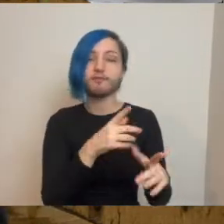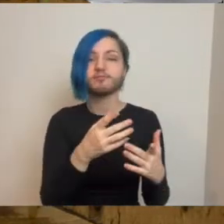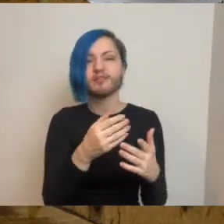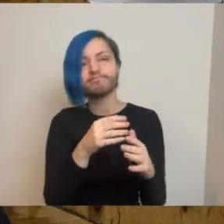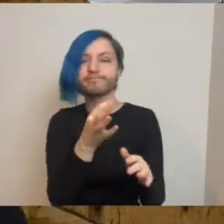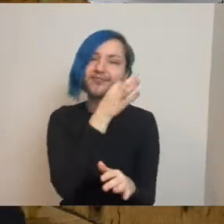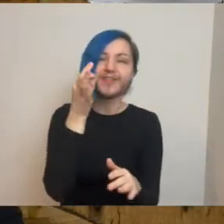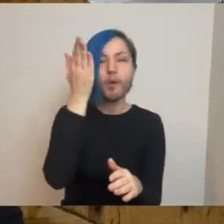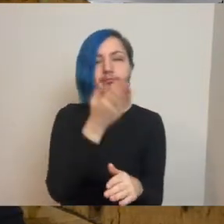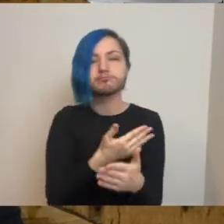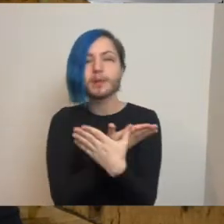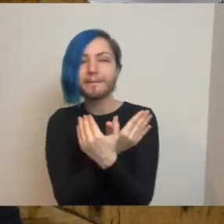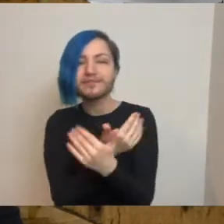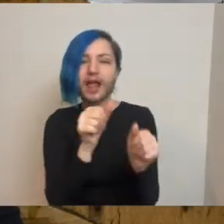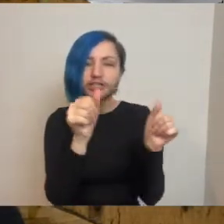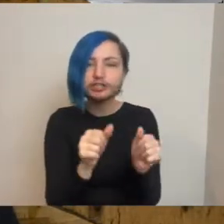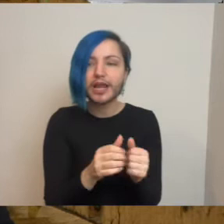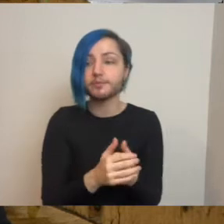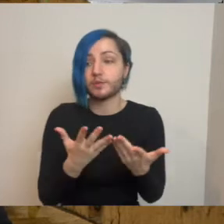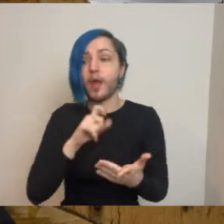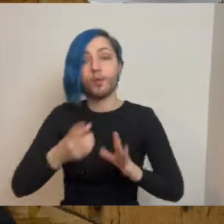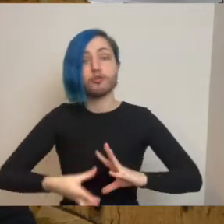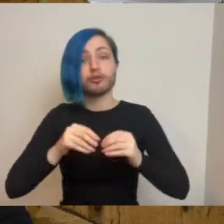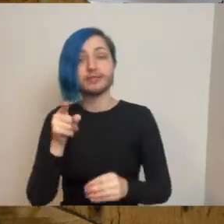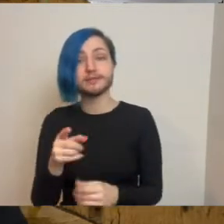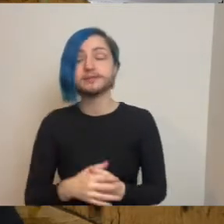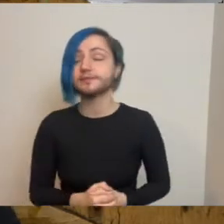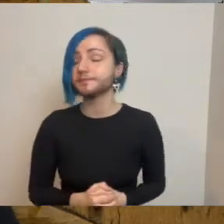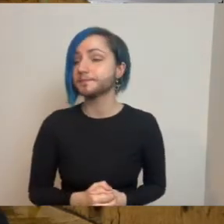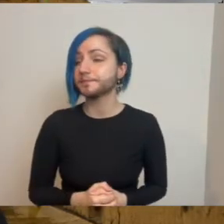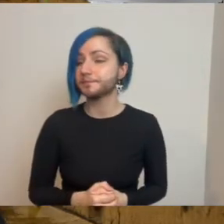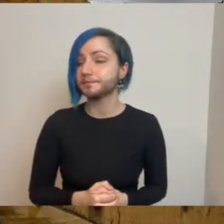butterfly shape. So I'm going to make that now.